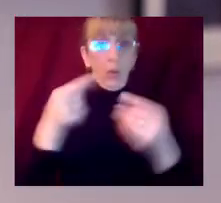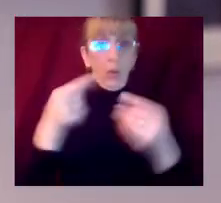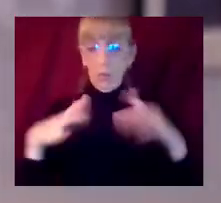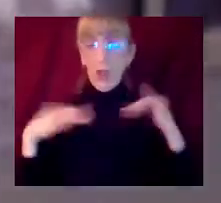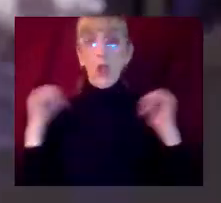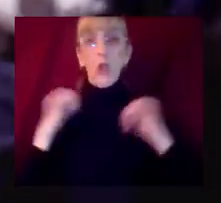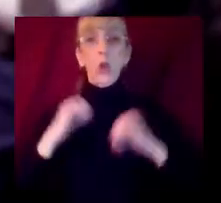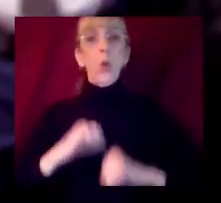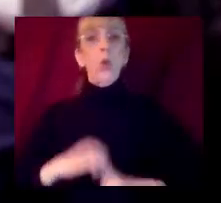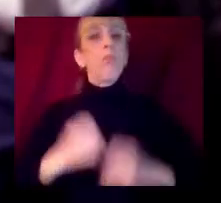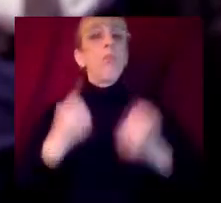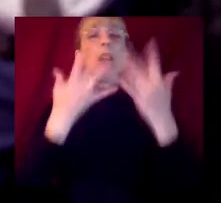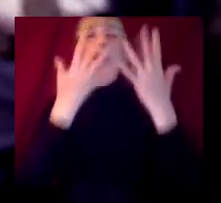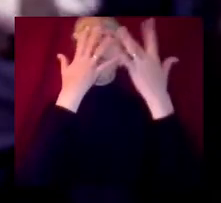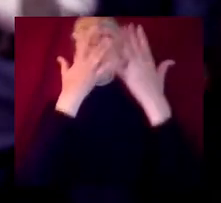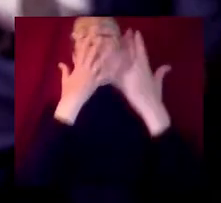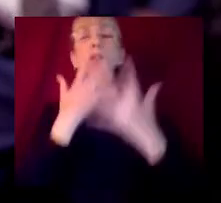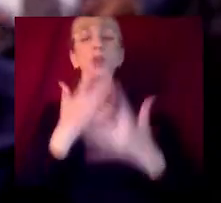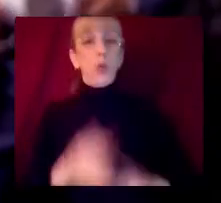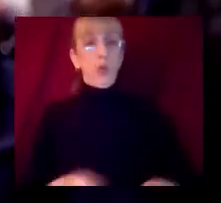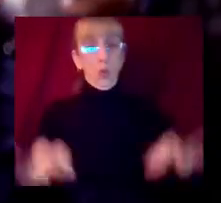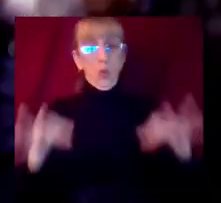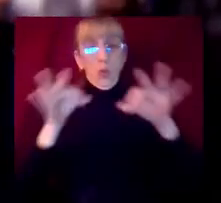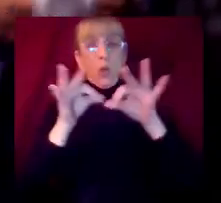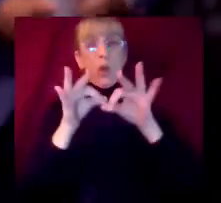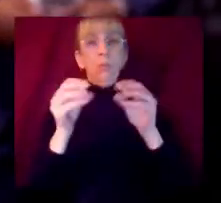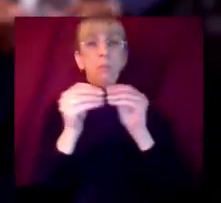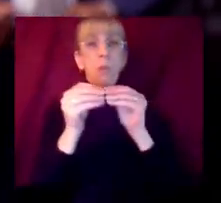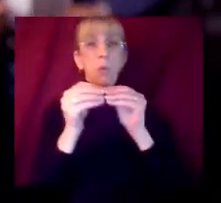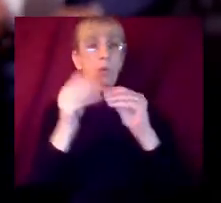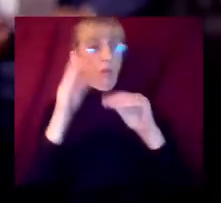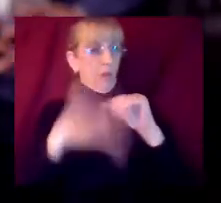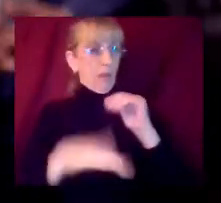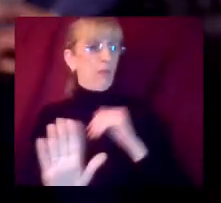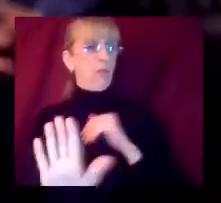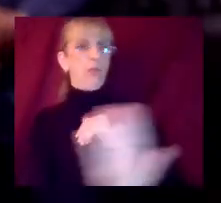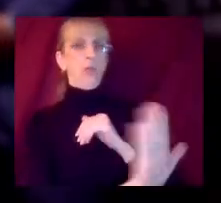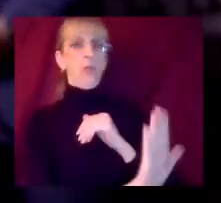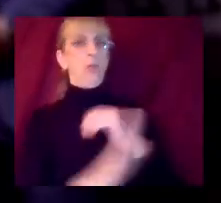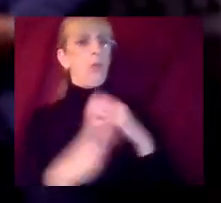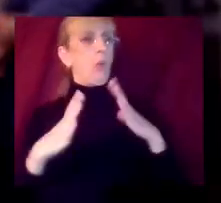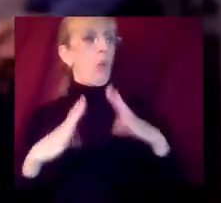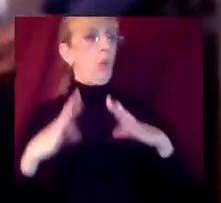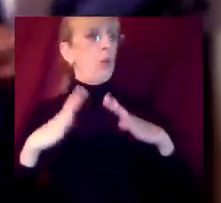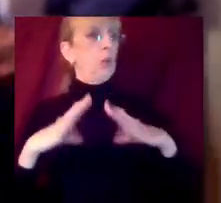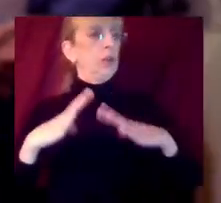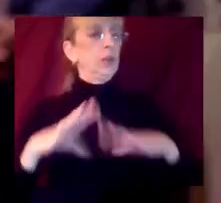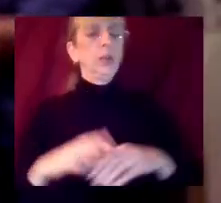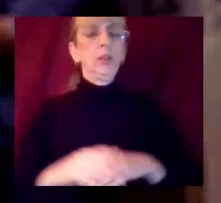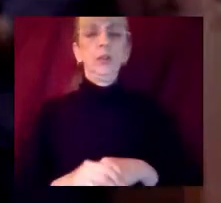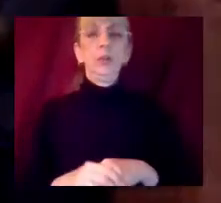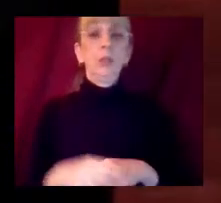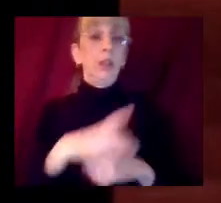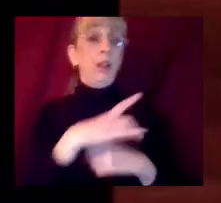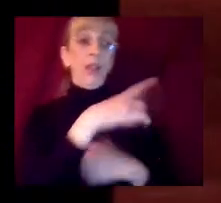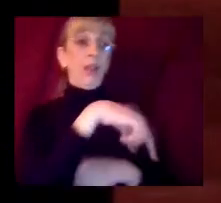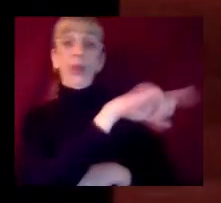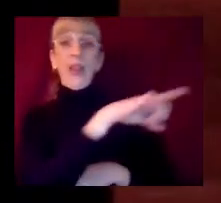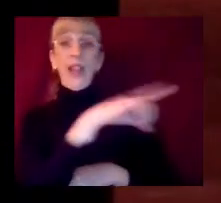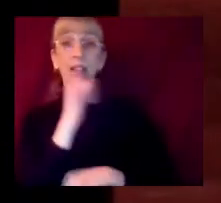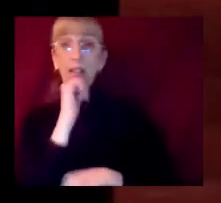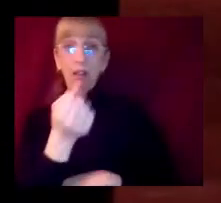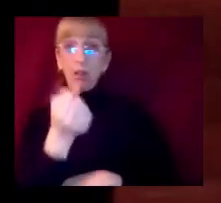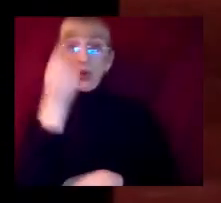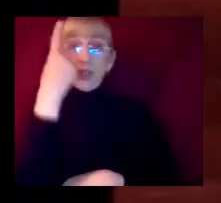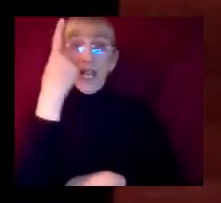many colors was worth more than all their clothes. They didn't understand it,